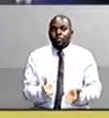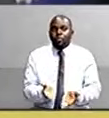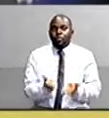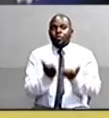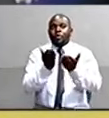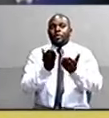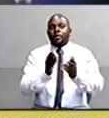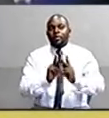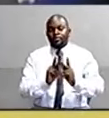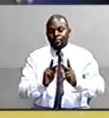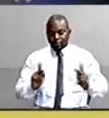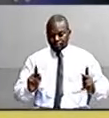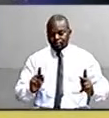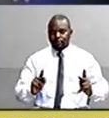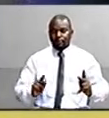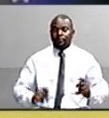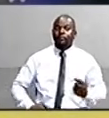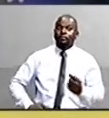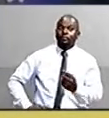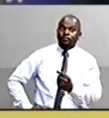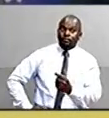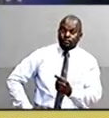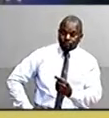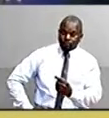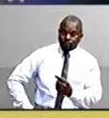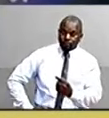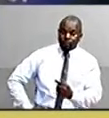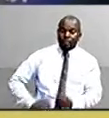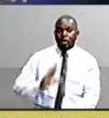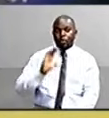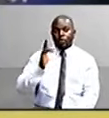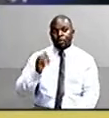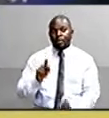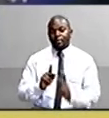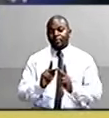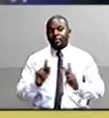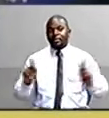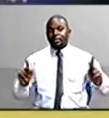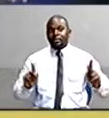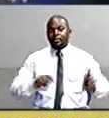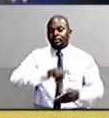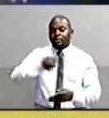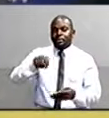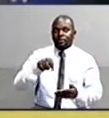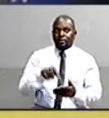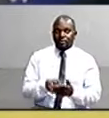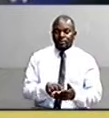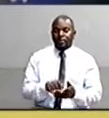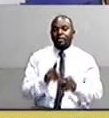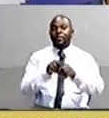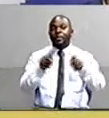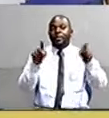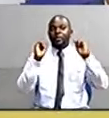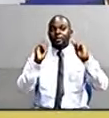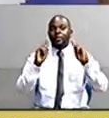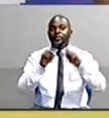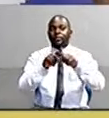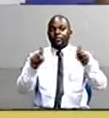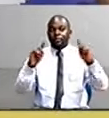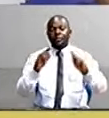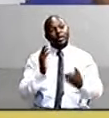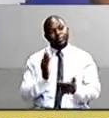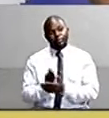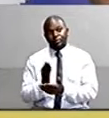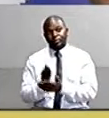MOU is between the Rotary Peace Centers and Makerere University. And I'm sure that the